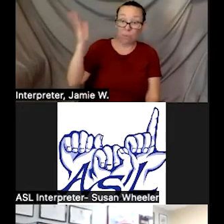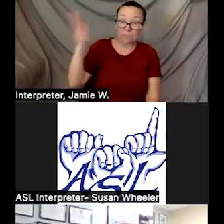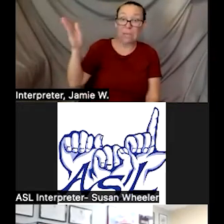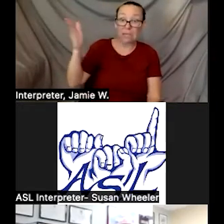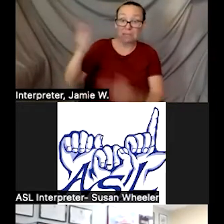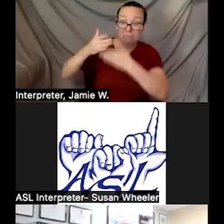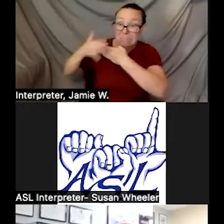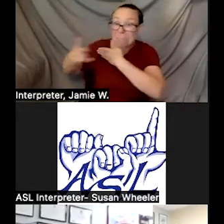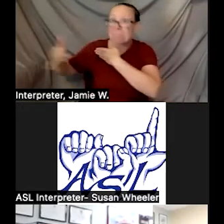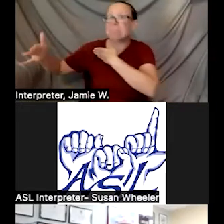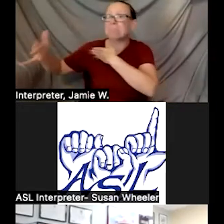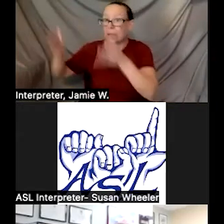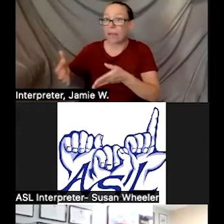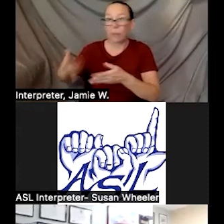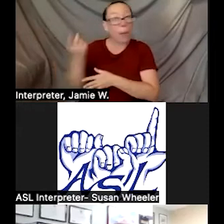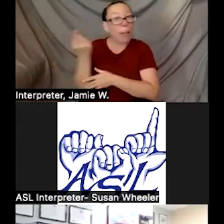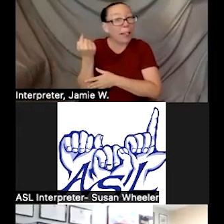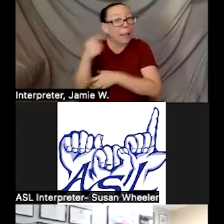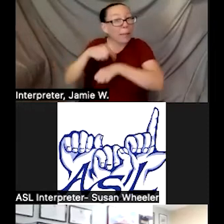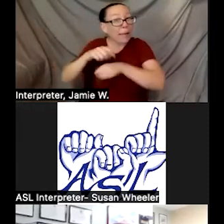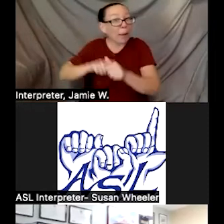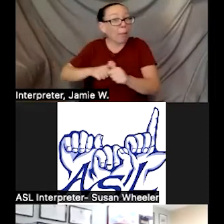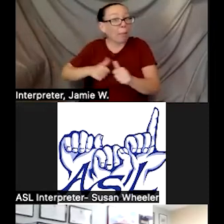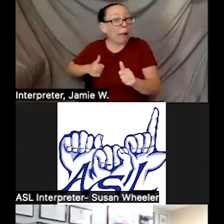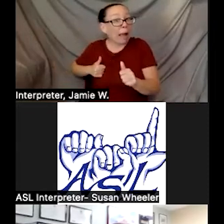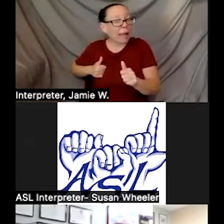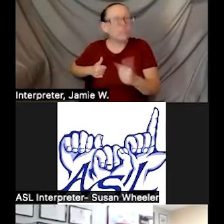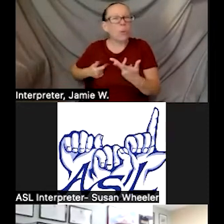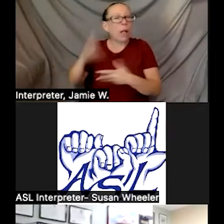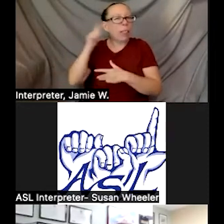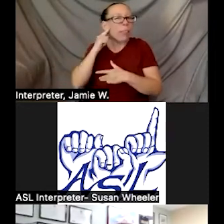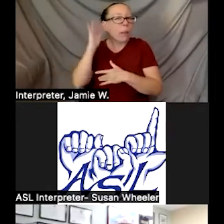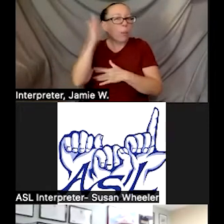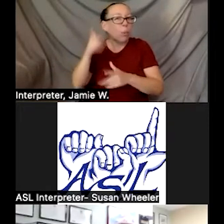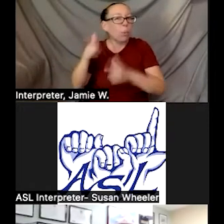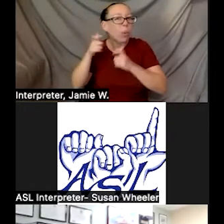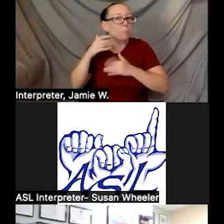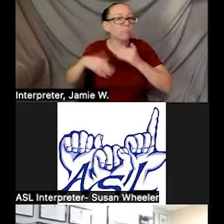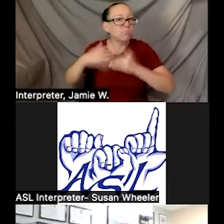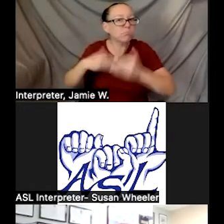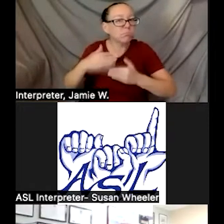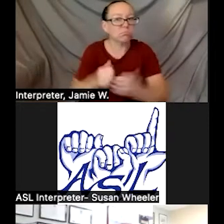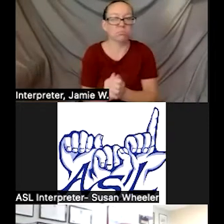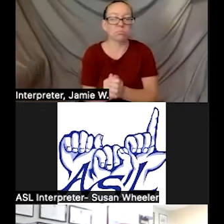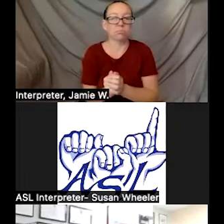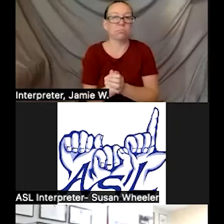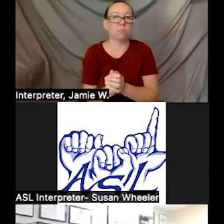and I see we're running a little bit lean on time here, so I'll try to spin through quickly. I believe the last section of